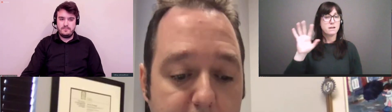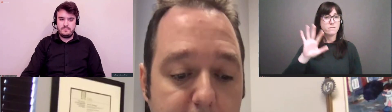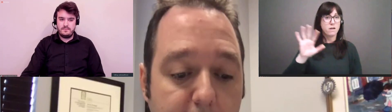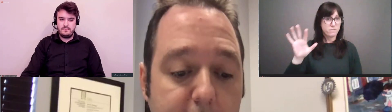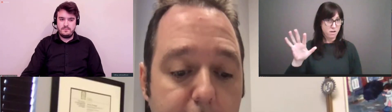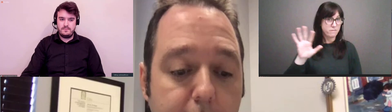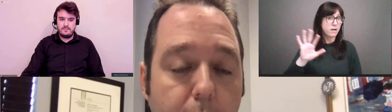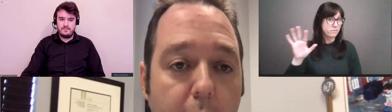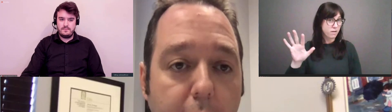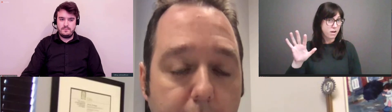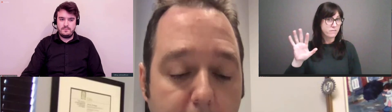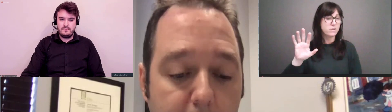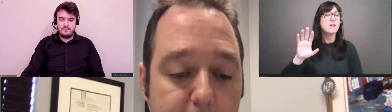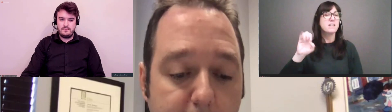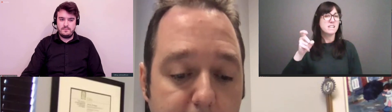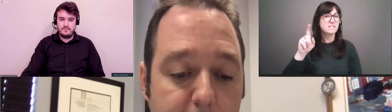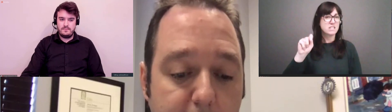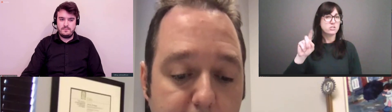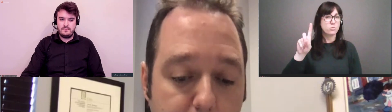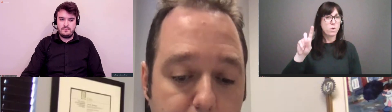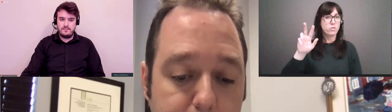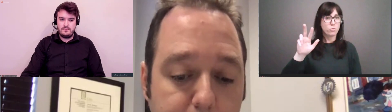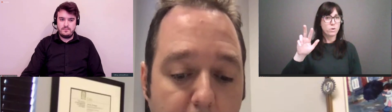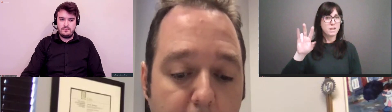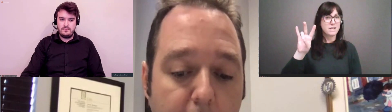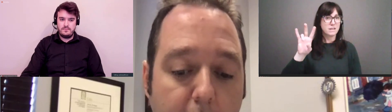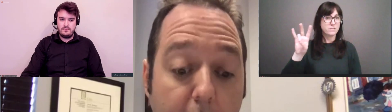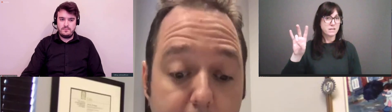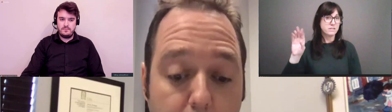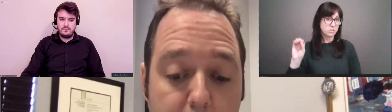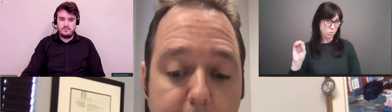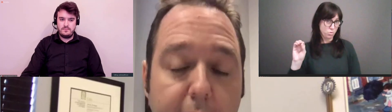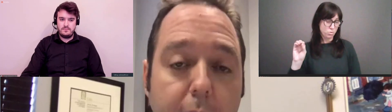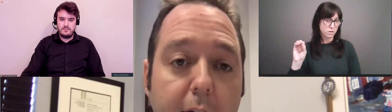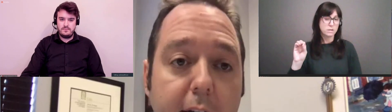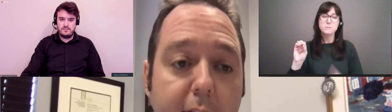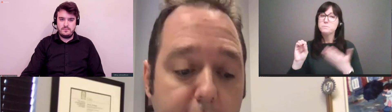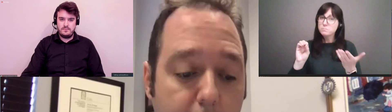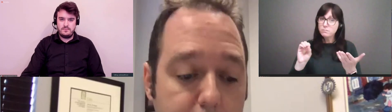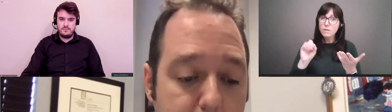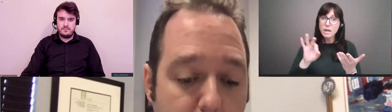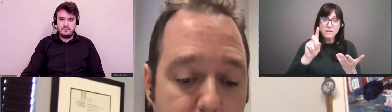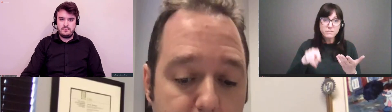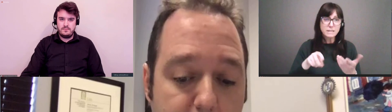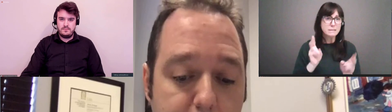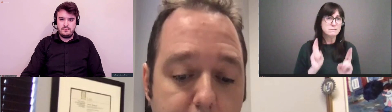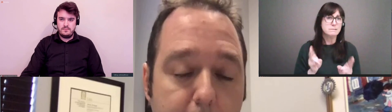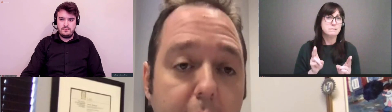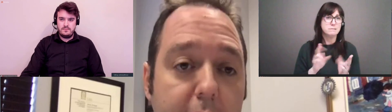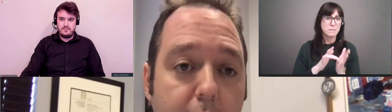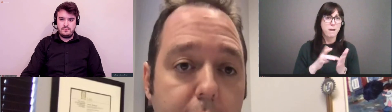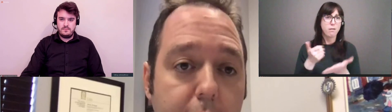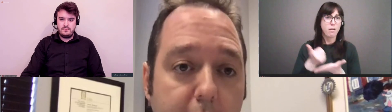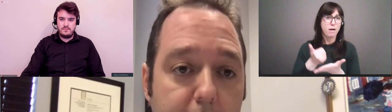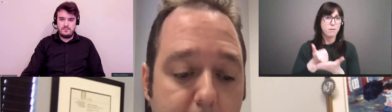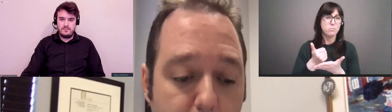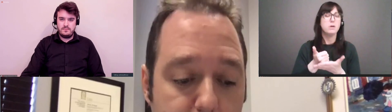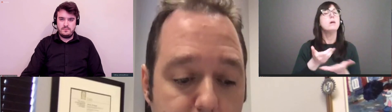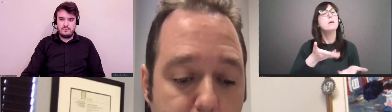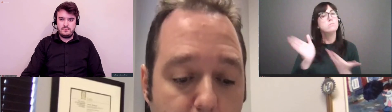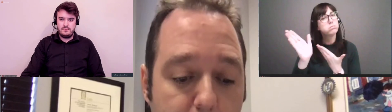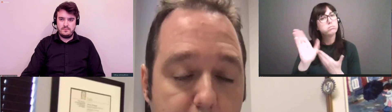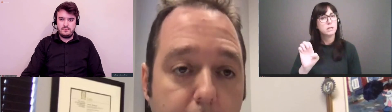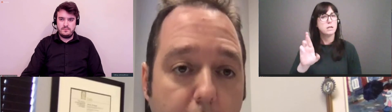613-798-5555, extension 13770. As always, if you are in need of urgent medical attention, please go to your nearest